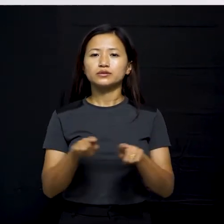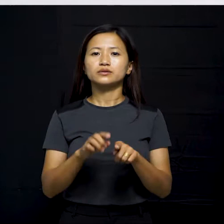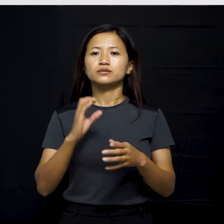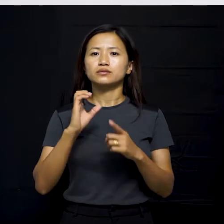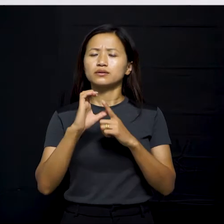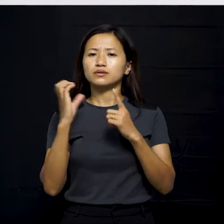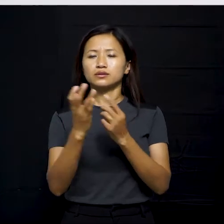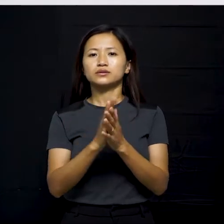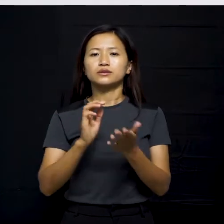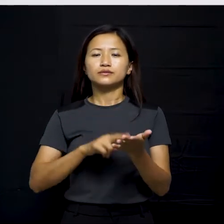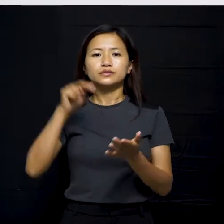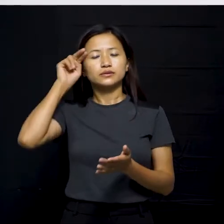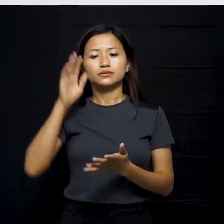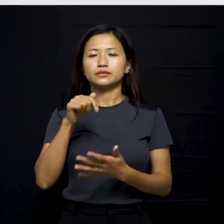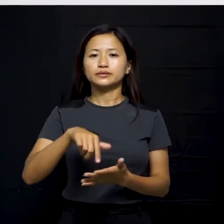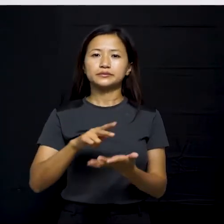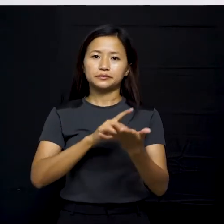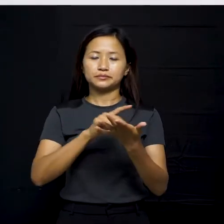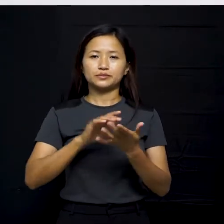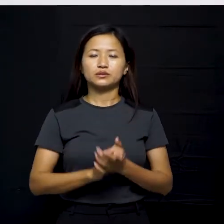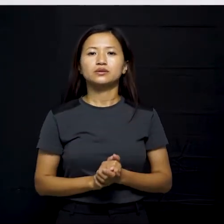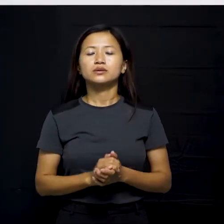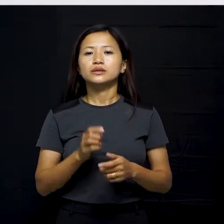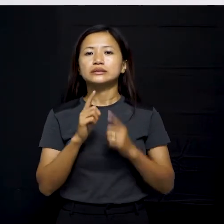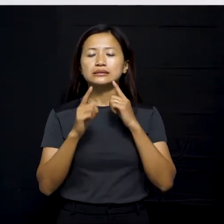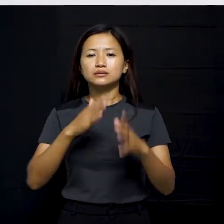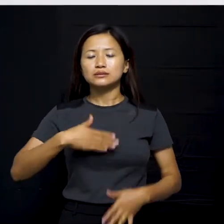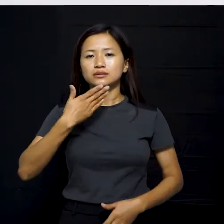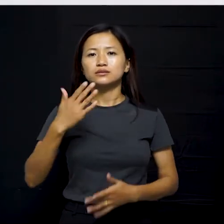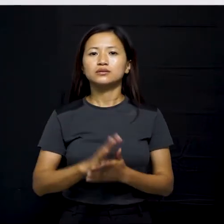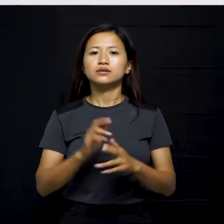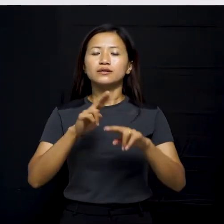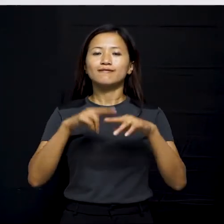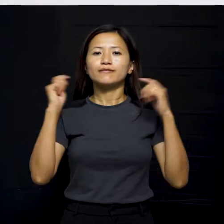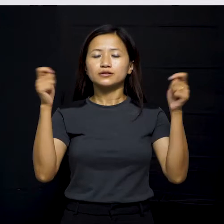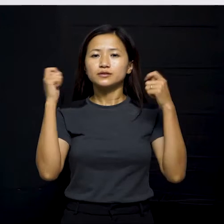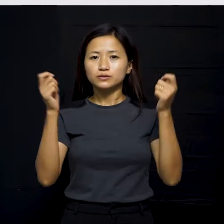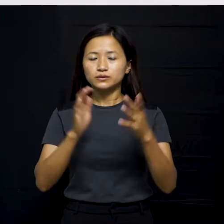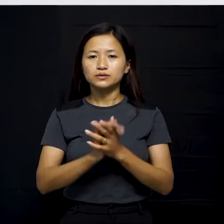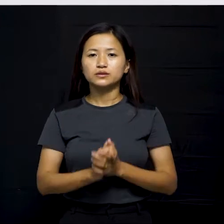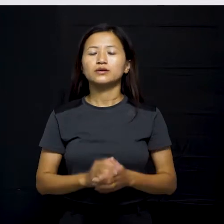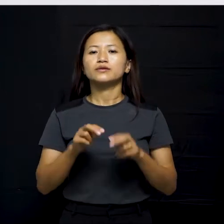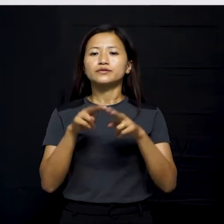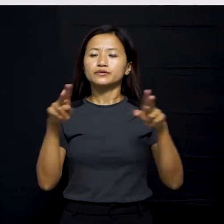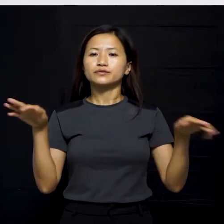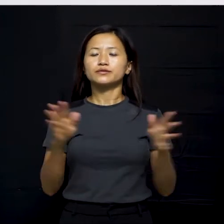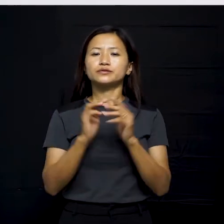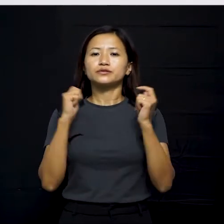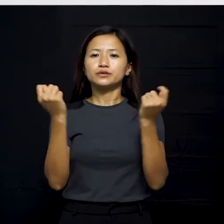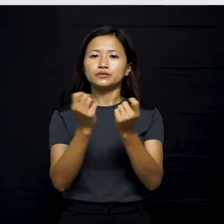Nagas. Here in this part, I'm going to explain to you about the festivals of the different tribes